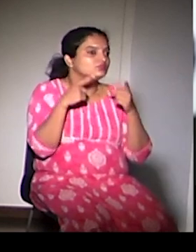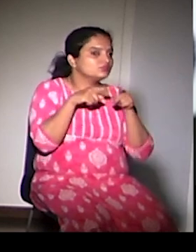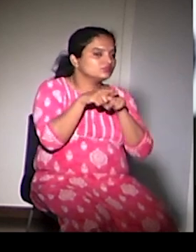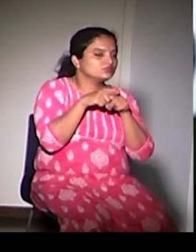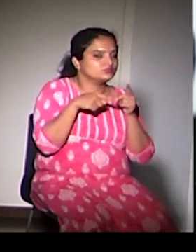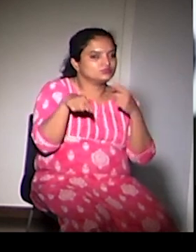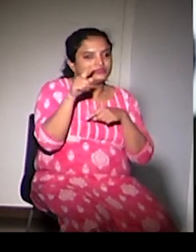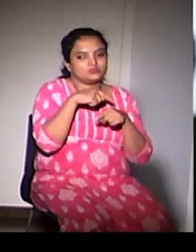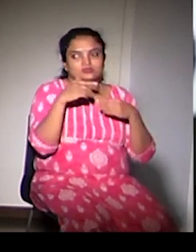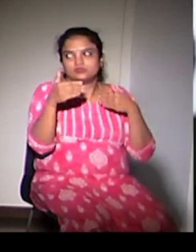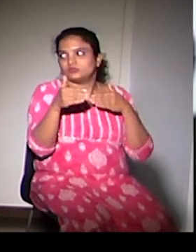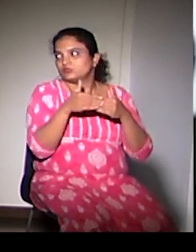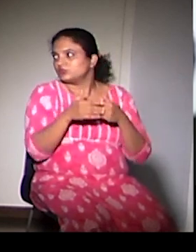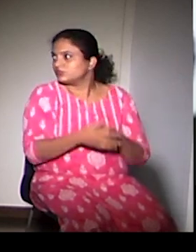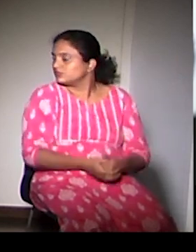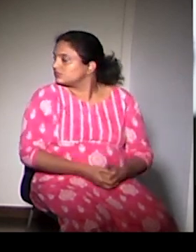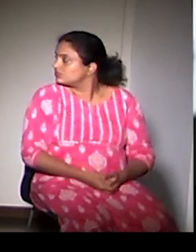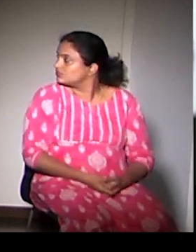closely.